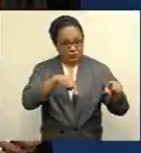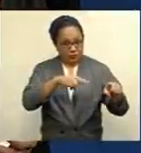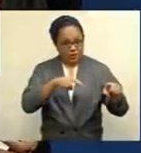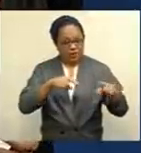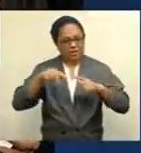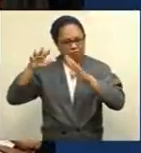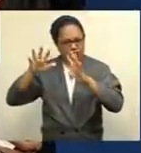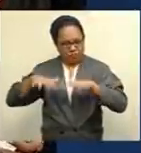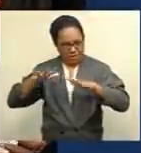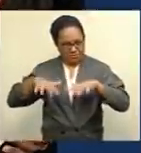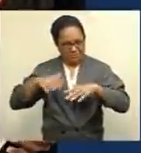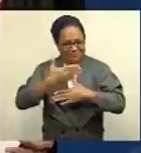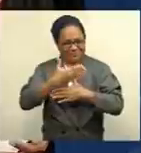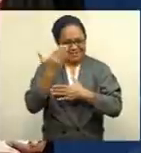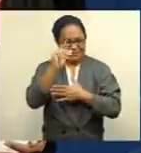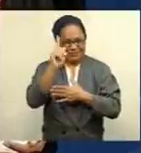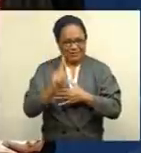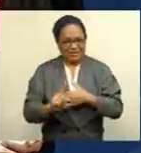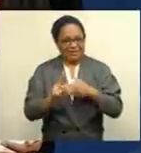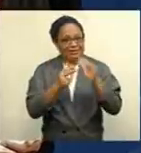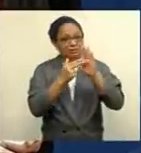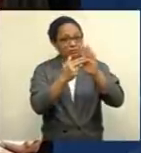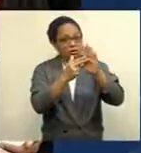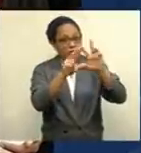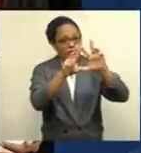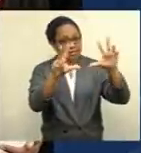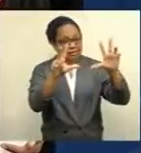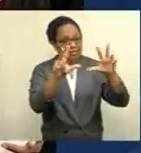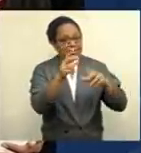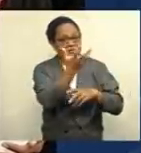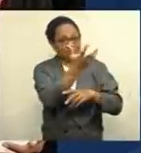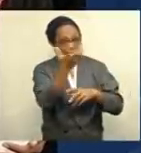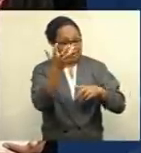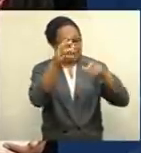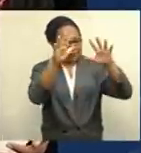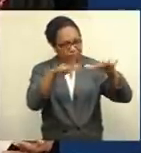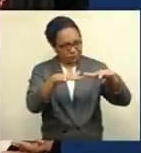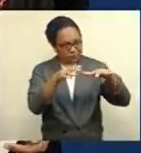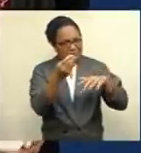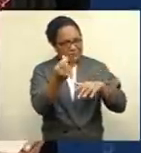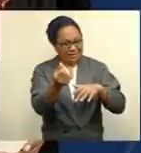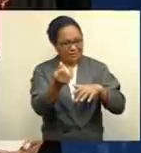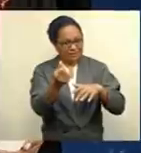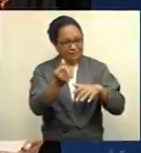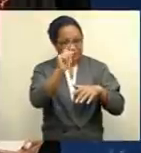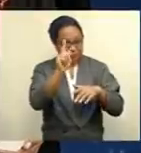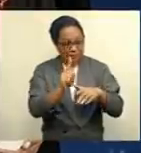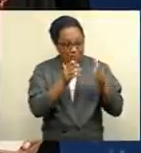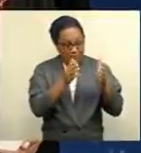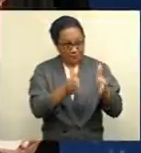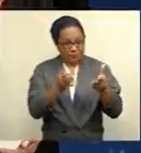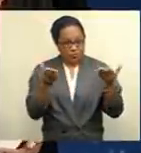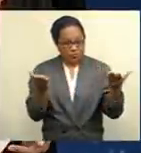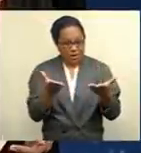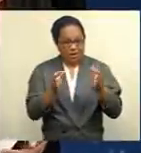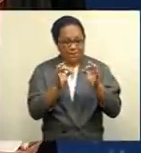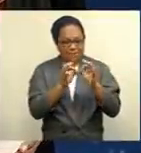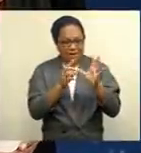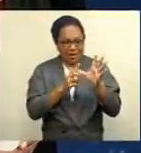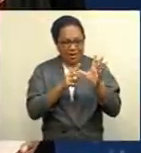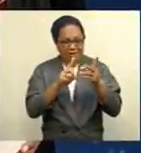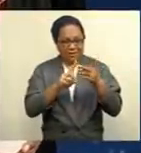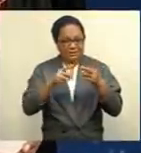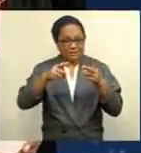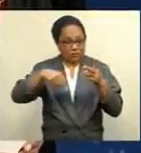a rainy day. In the north, cloudy periods with some showers. Places we will be checking out are Mba, Suva